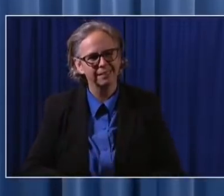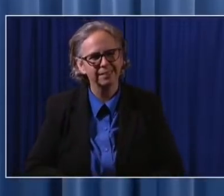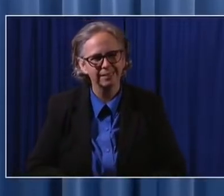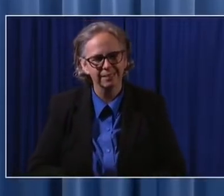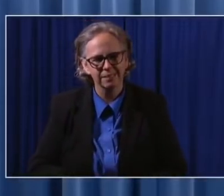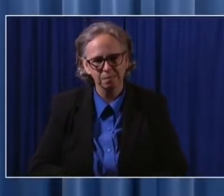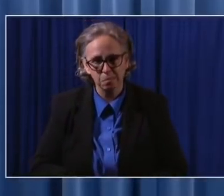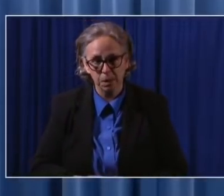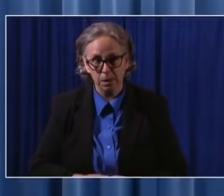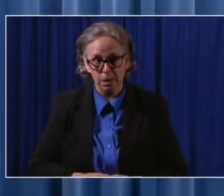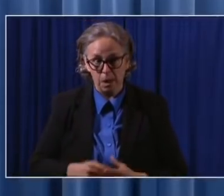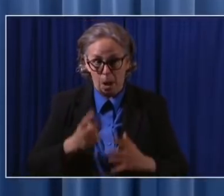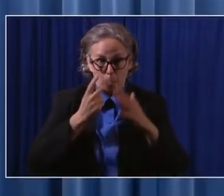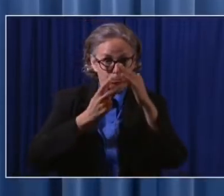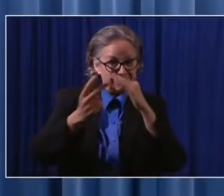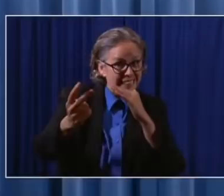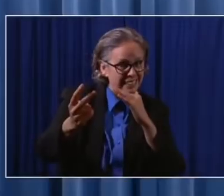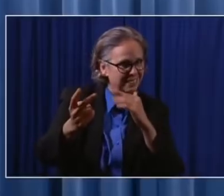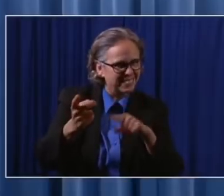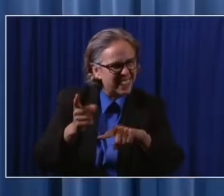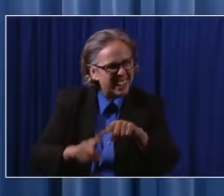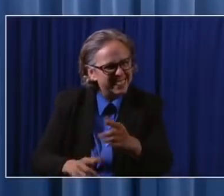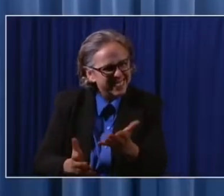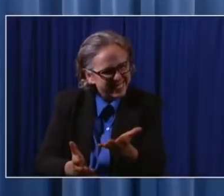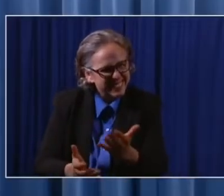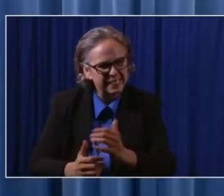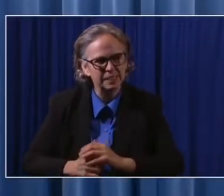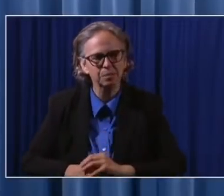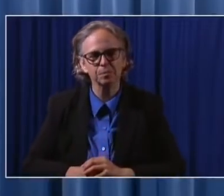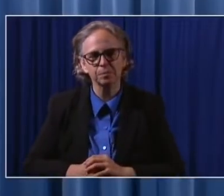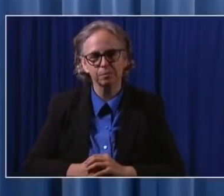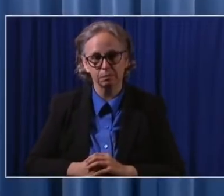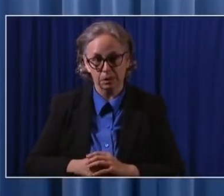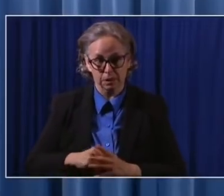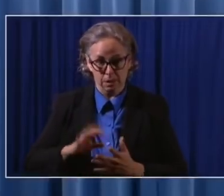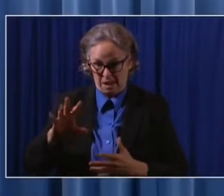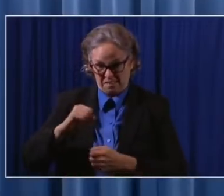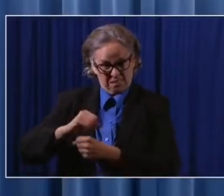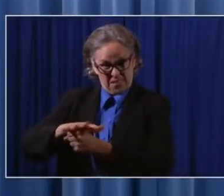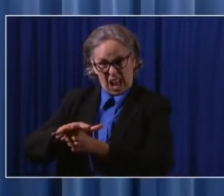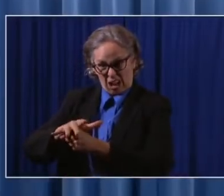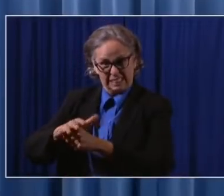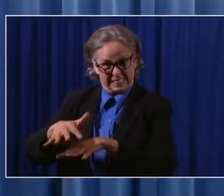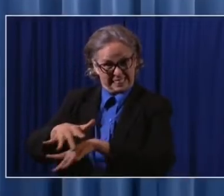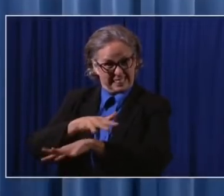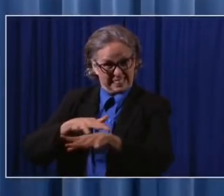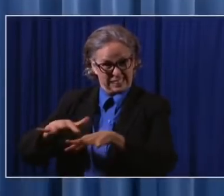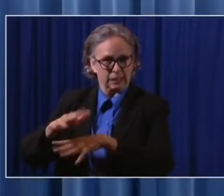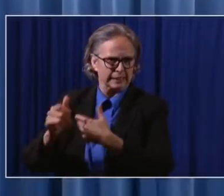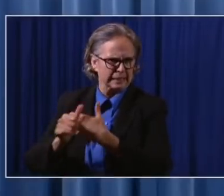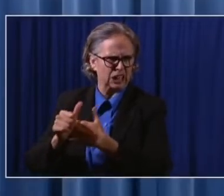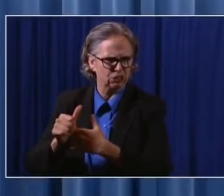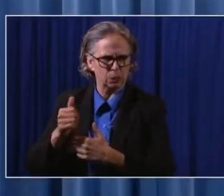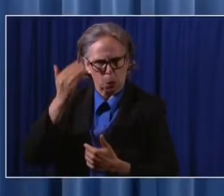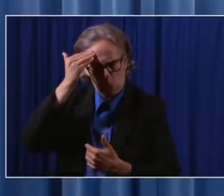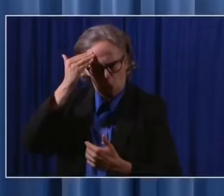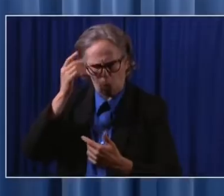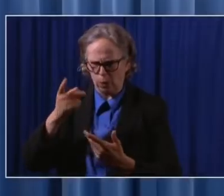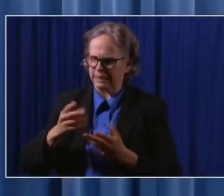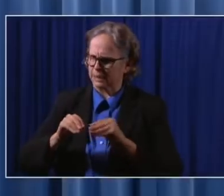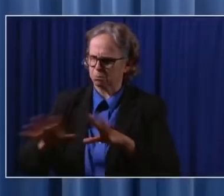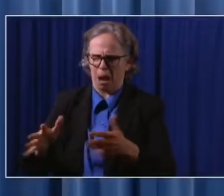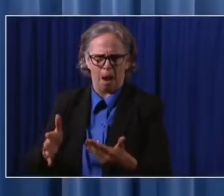is going. Again, this virus, we know it's dangerous. We know it spreads well. But, you